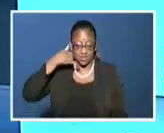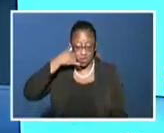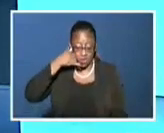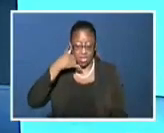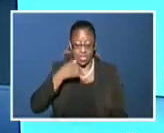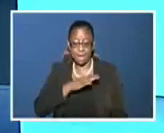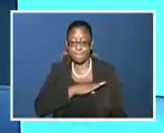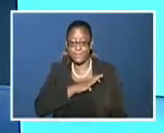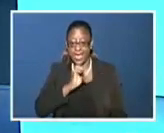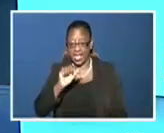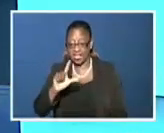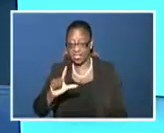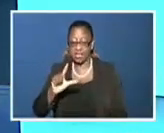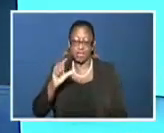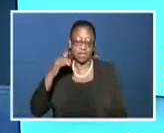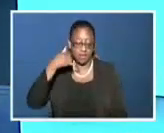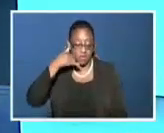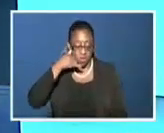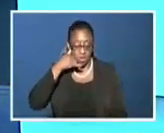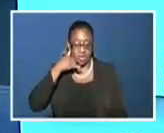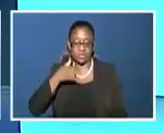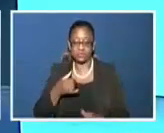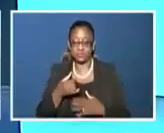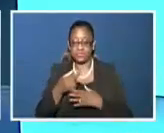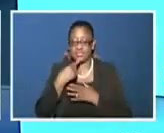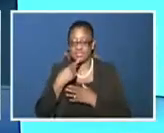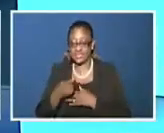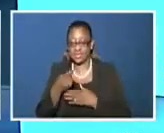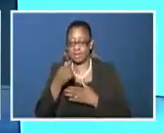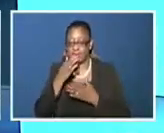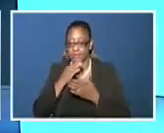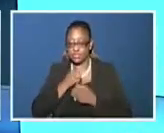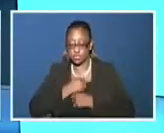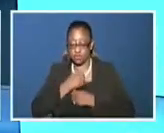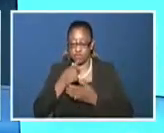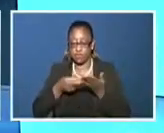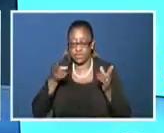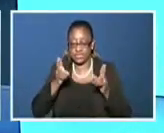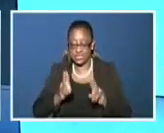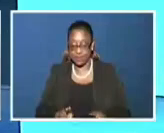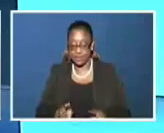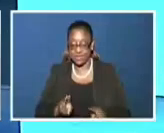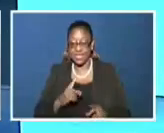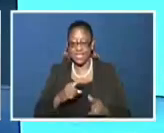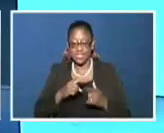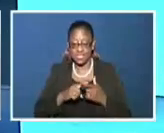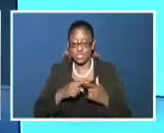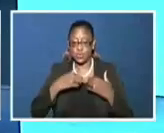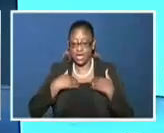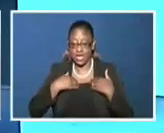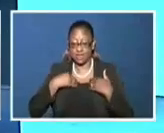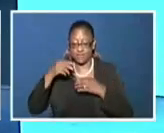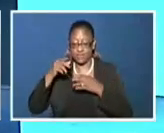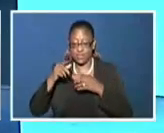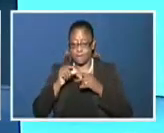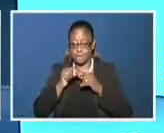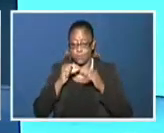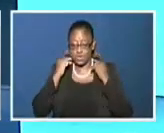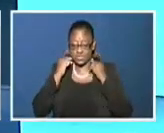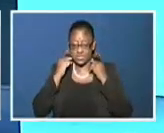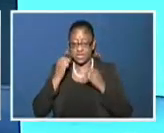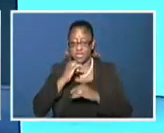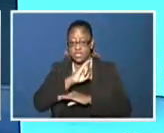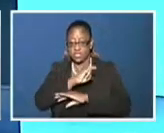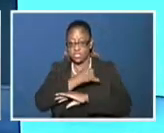condolences for those who perished in that tragedy at sea. We also have reaction tonight from President of the League of Haitian Pastors, Dr.